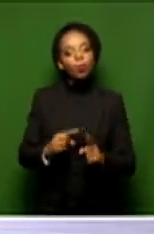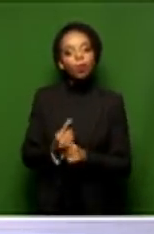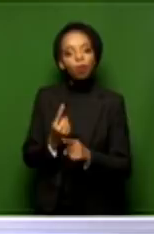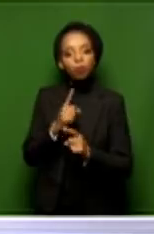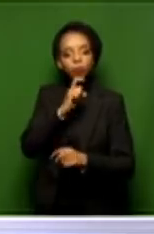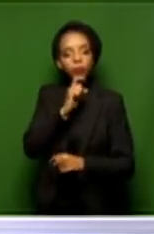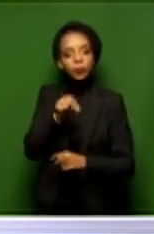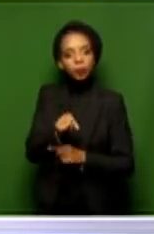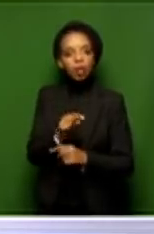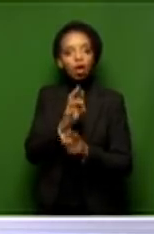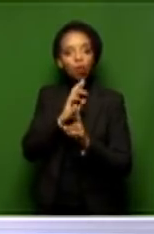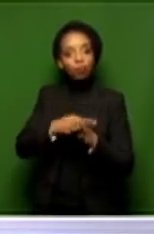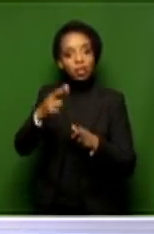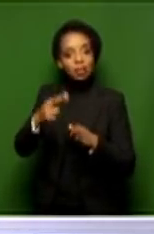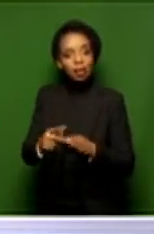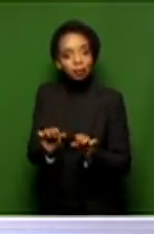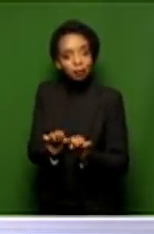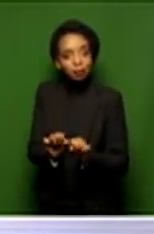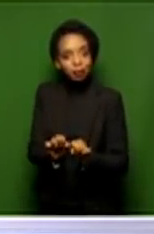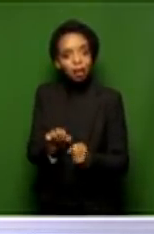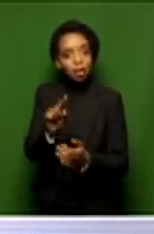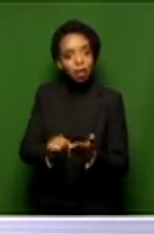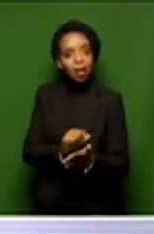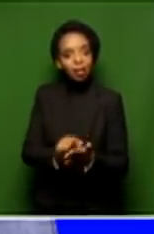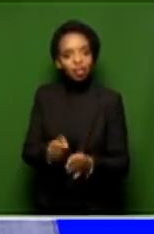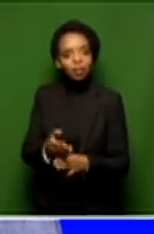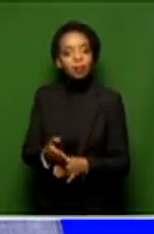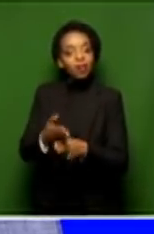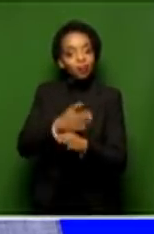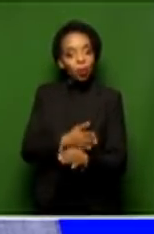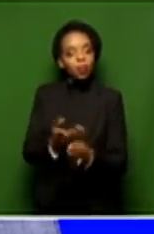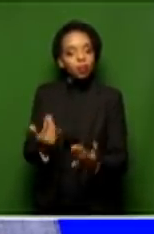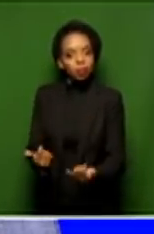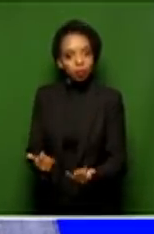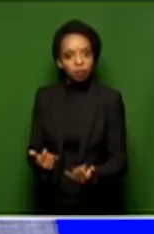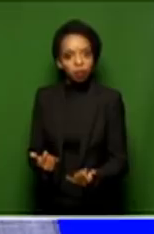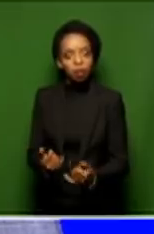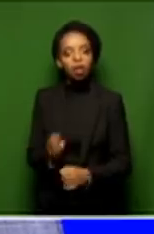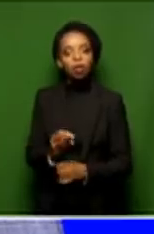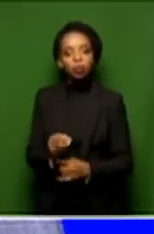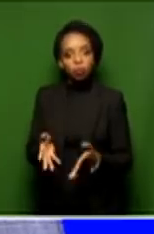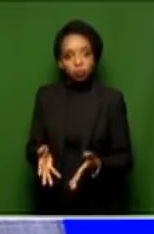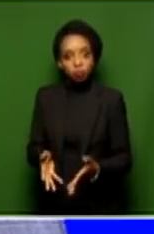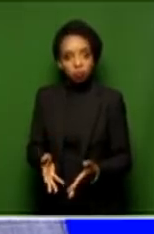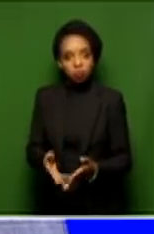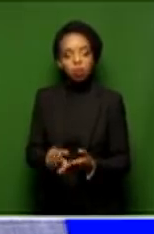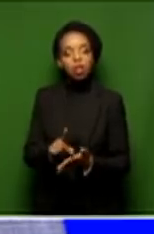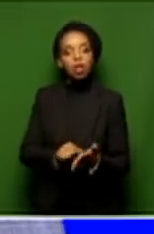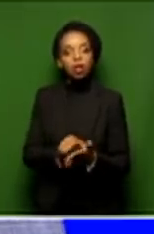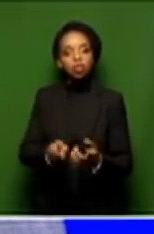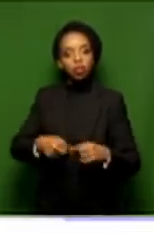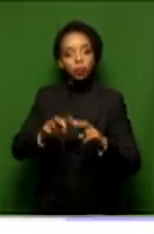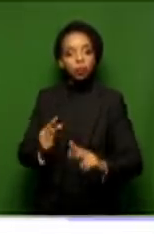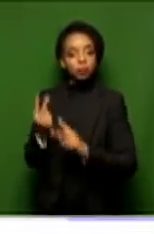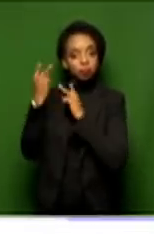the results of the election prior to the current one. So for this election, we're using 2014 results. We take